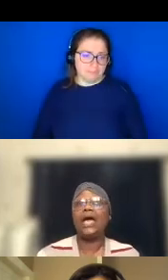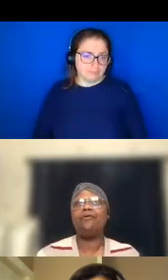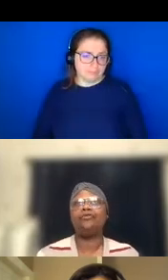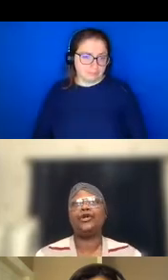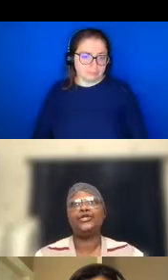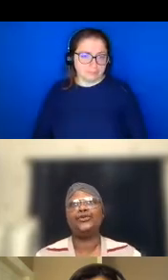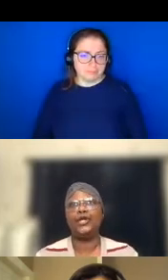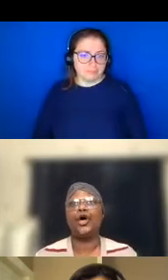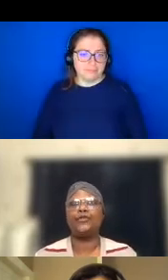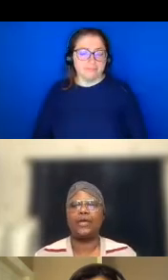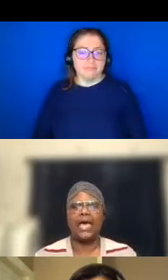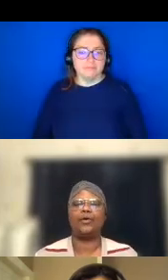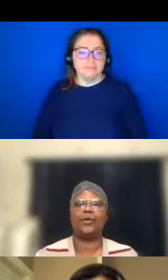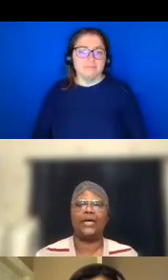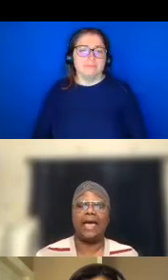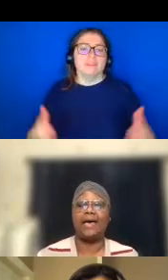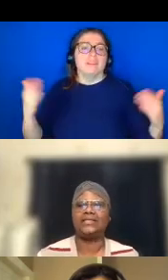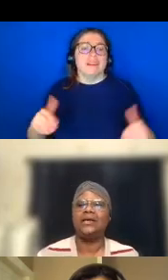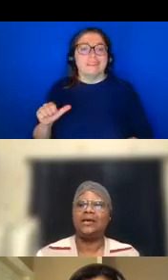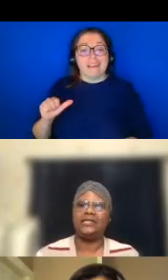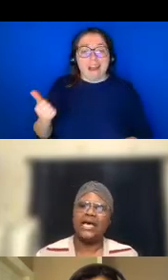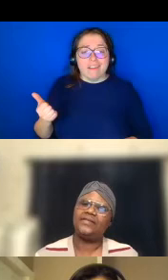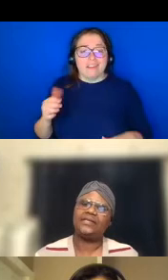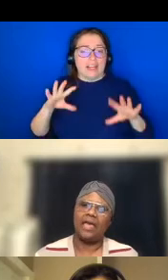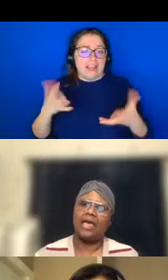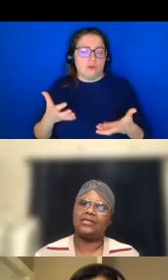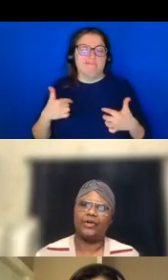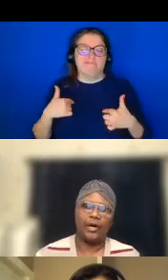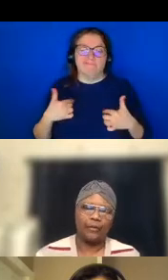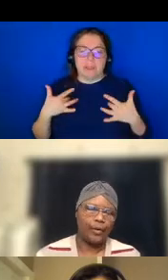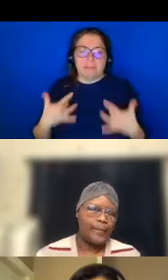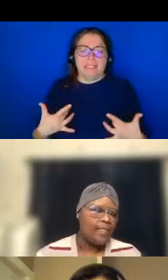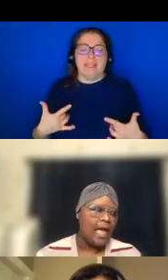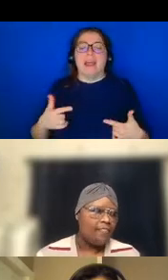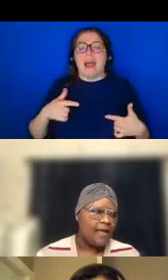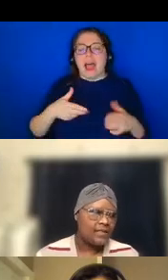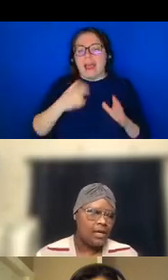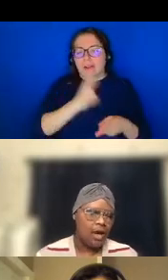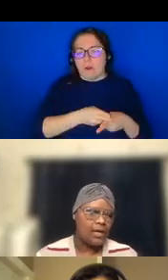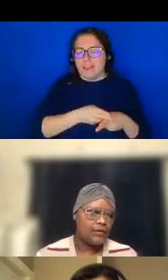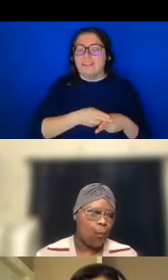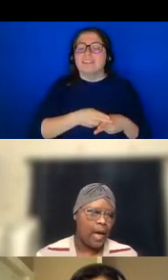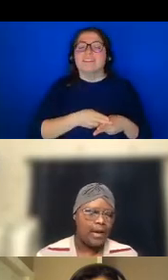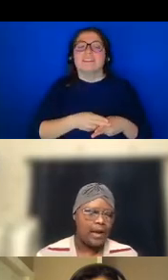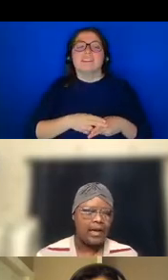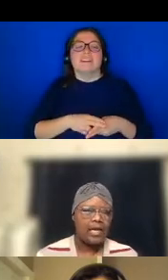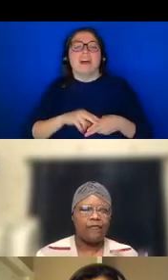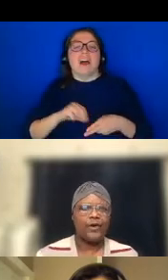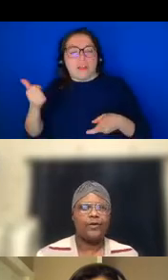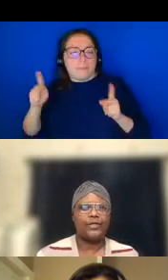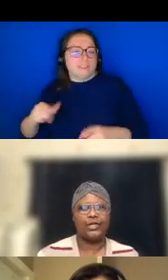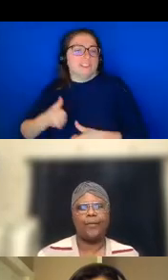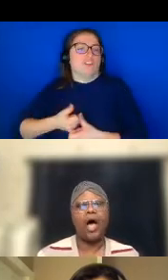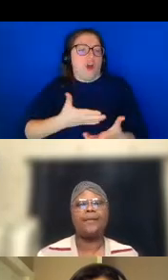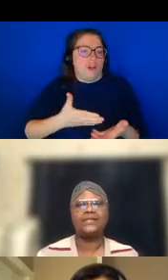Typically, I refer to the other category as deaths at the hands of another. And that's because when I infer